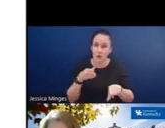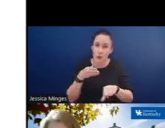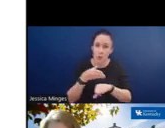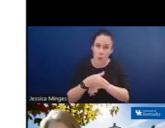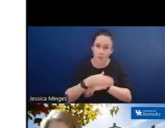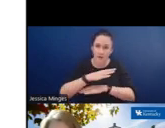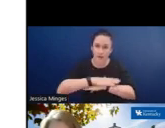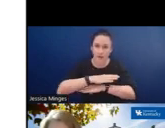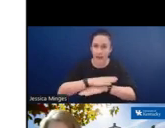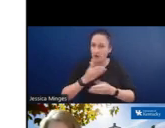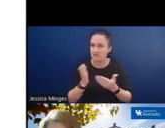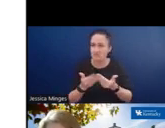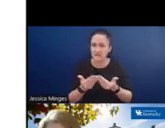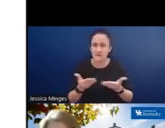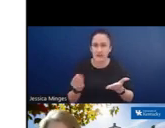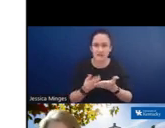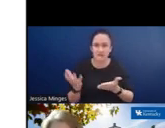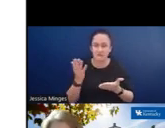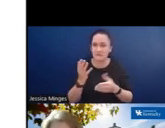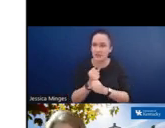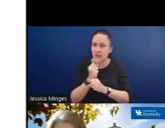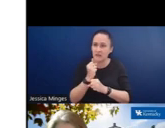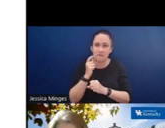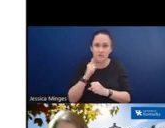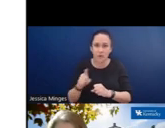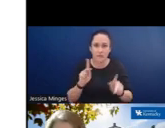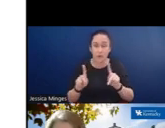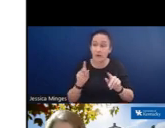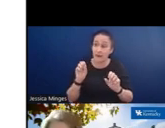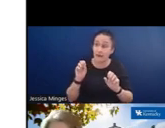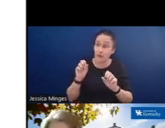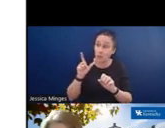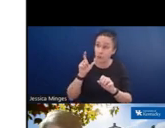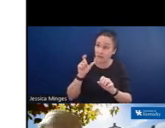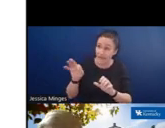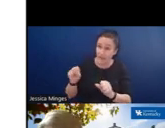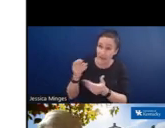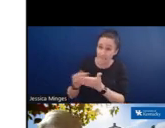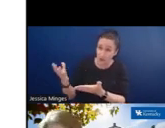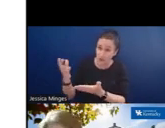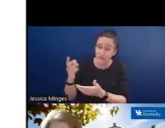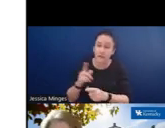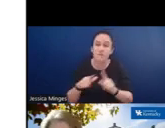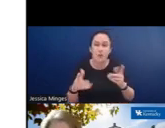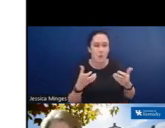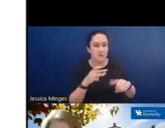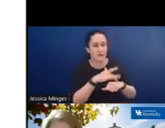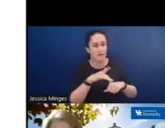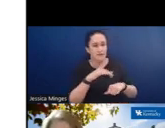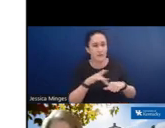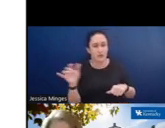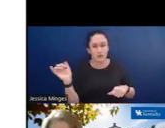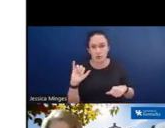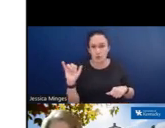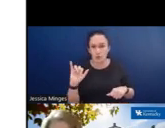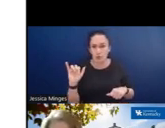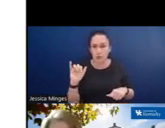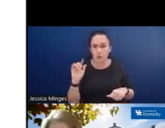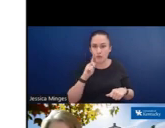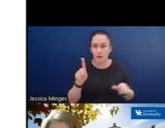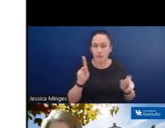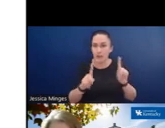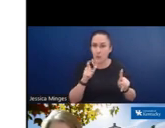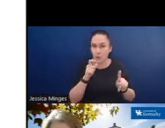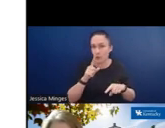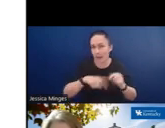easy to access for people who can purchase them. However, we wanted them to be available to people who could